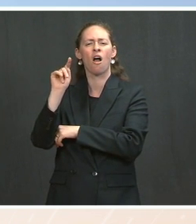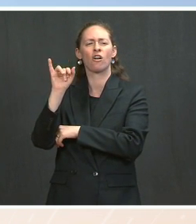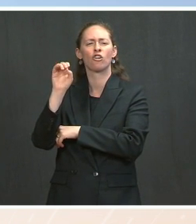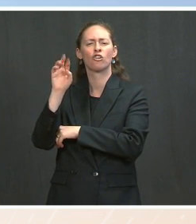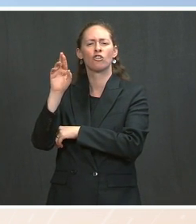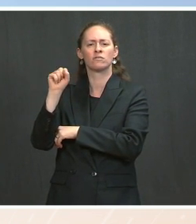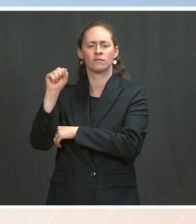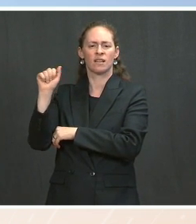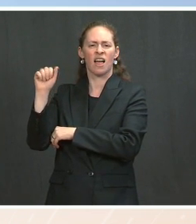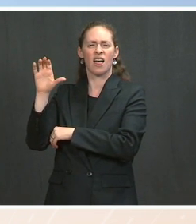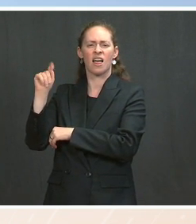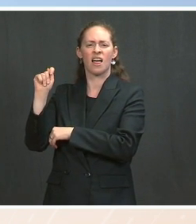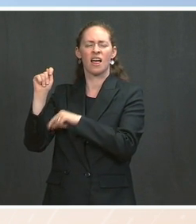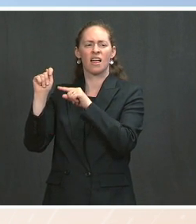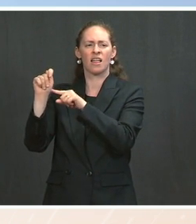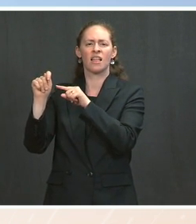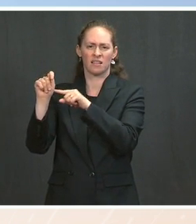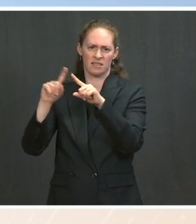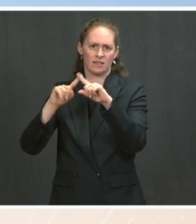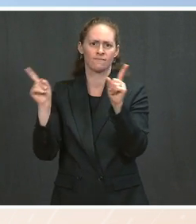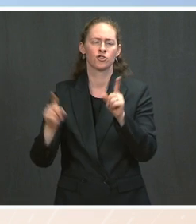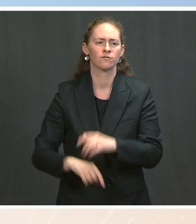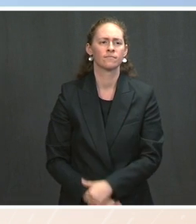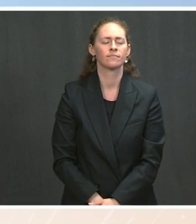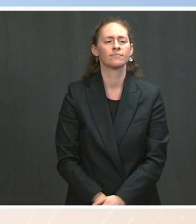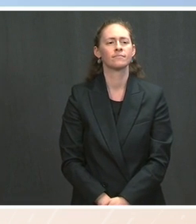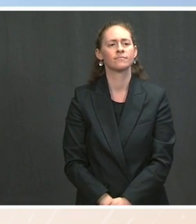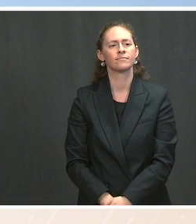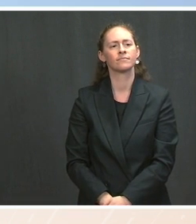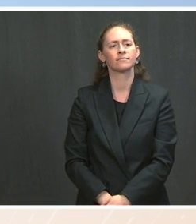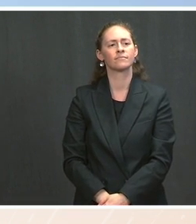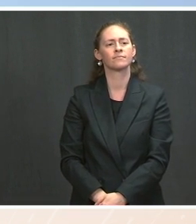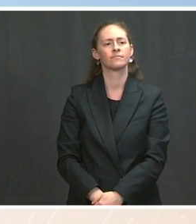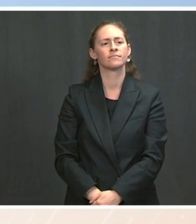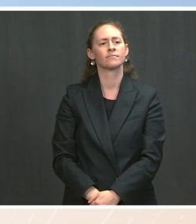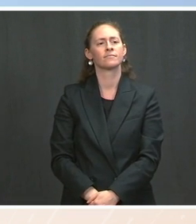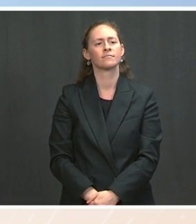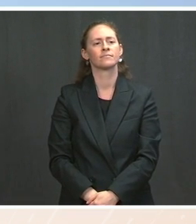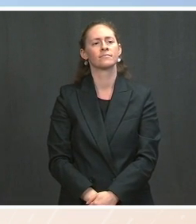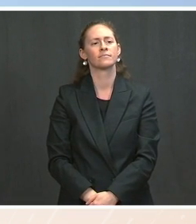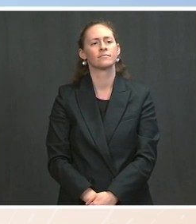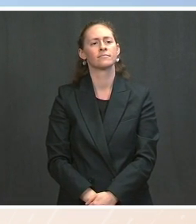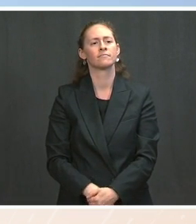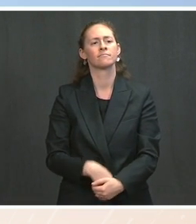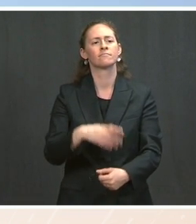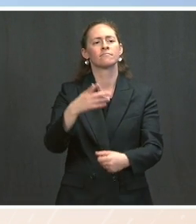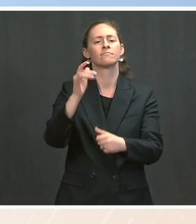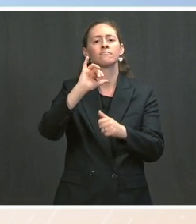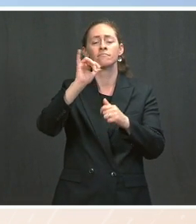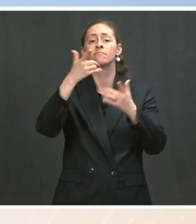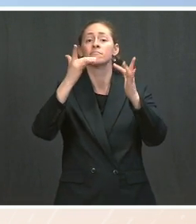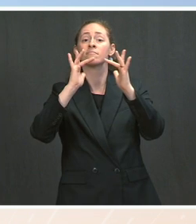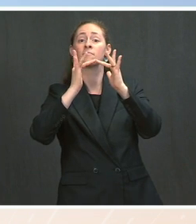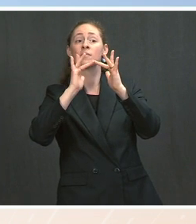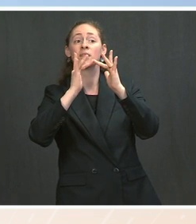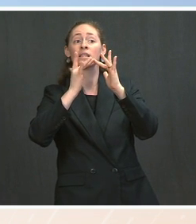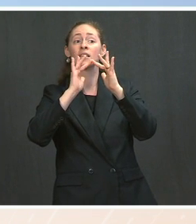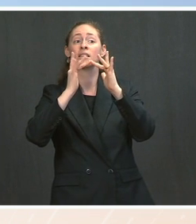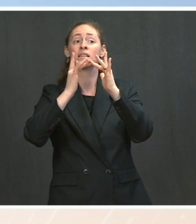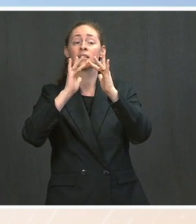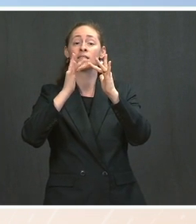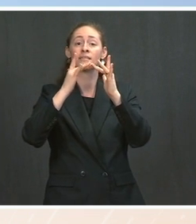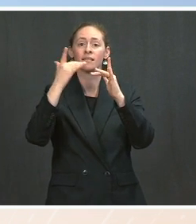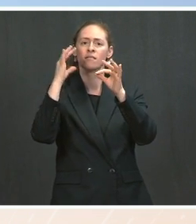well. The proposal also agreed to reduce the funding request for broadband to match the Republican offer and to reduce the